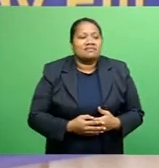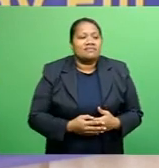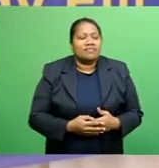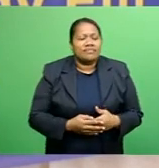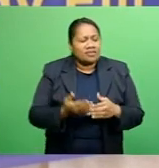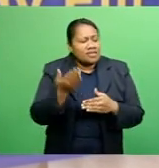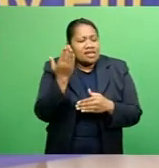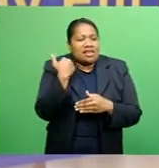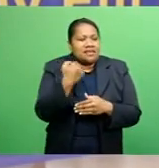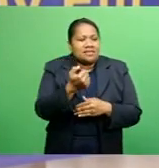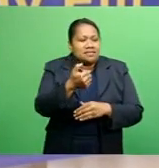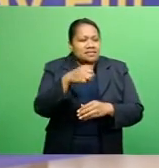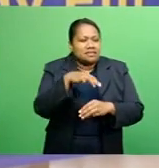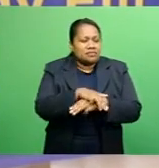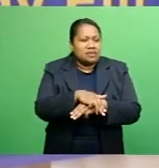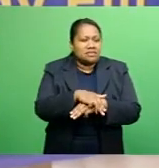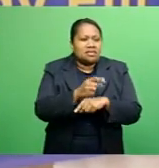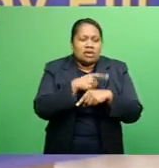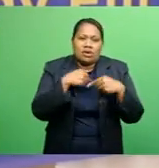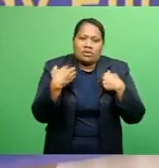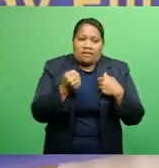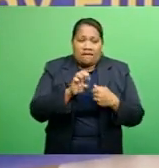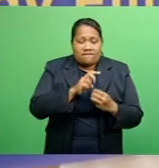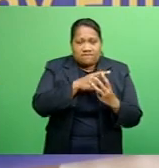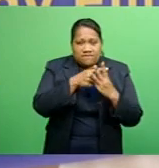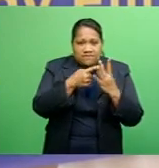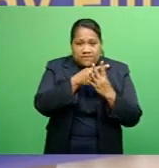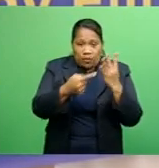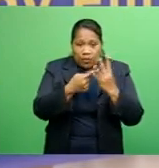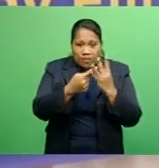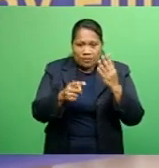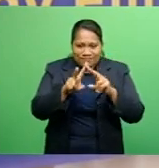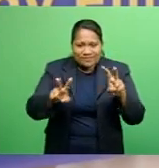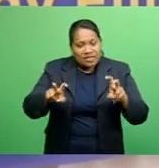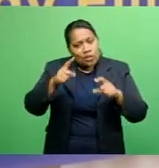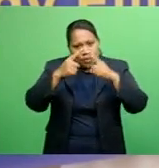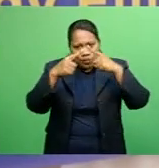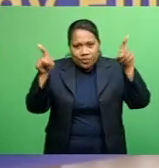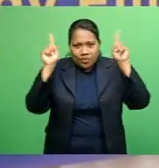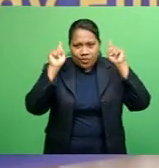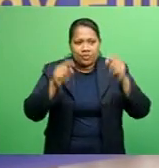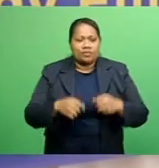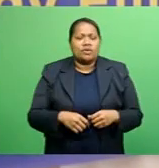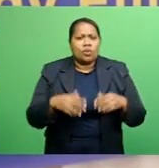last 6 months, we've had 4 surveyors graduate, which is a huge number.